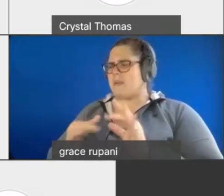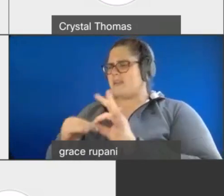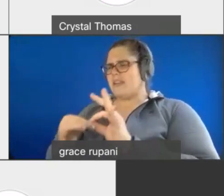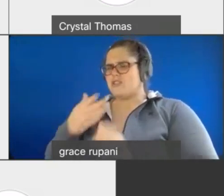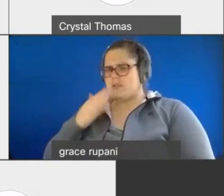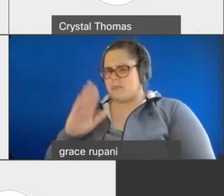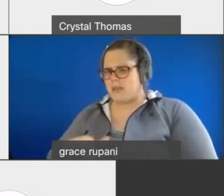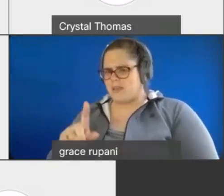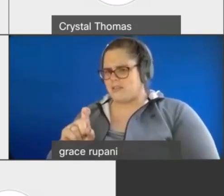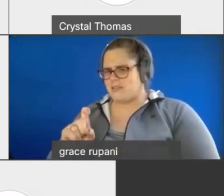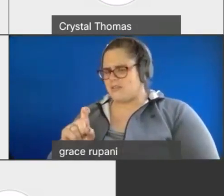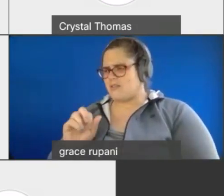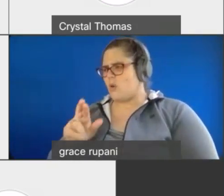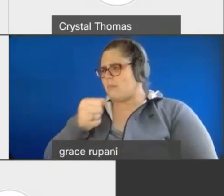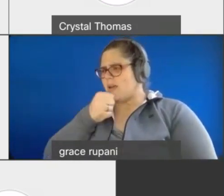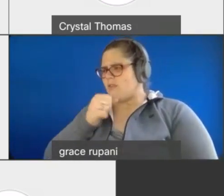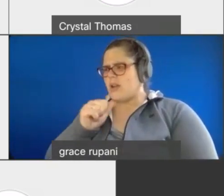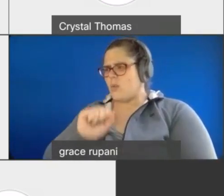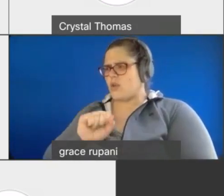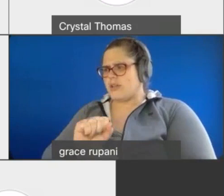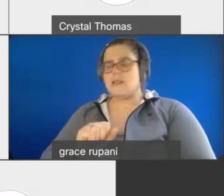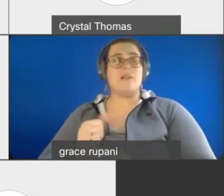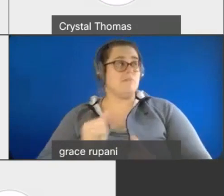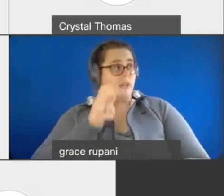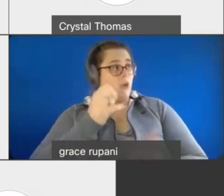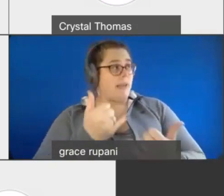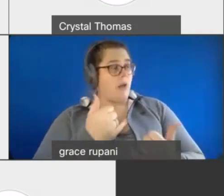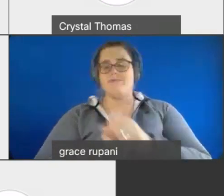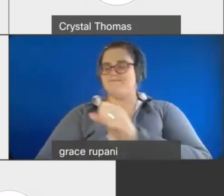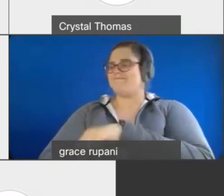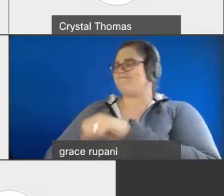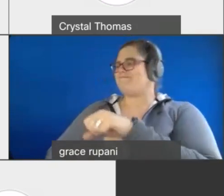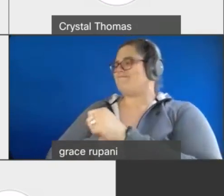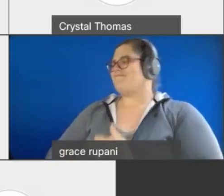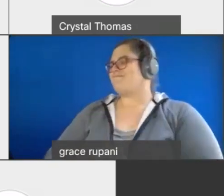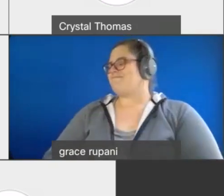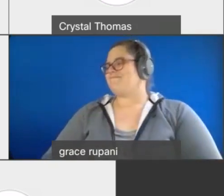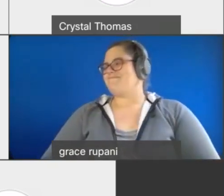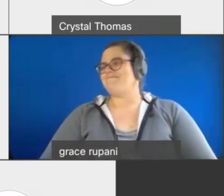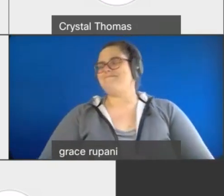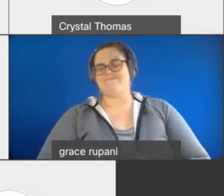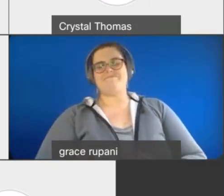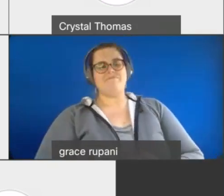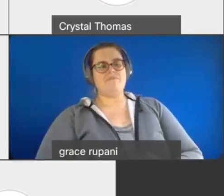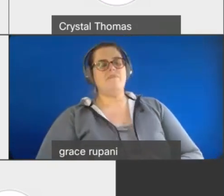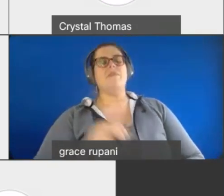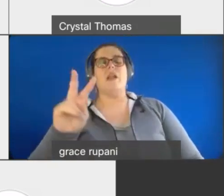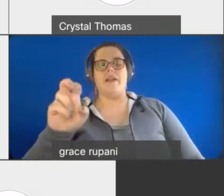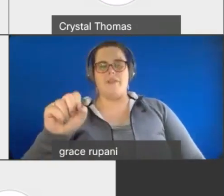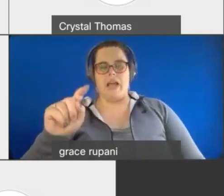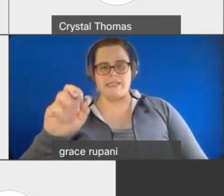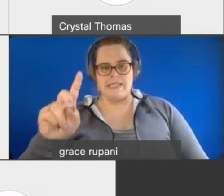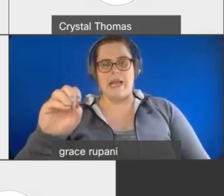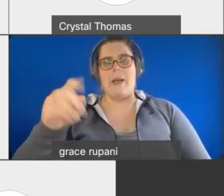or your microphone. Okay, can you hear me now? Yes, thank you. Okay. Vested Optimum Community Services,